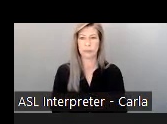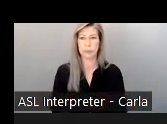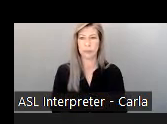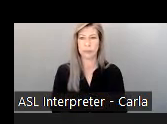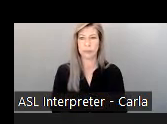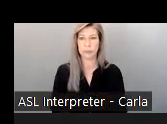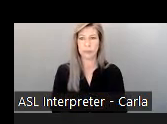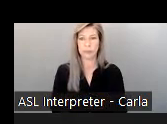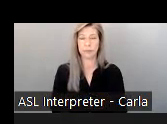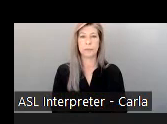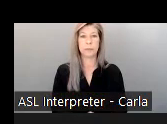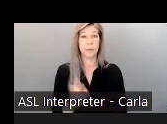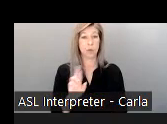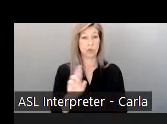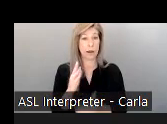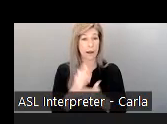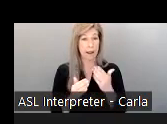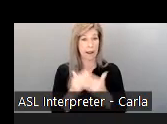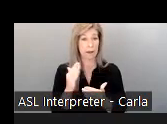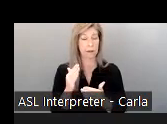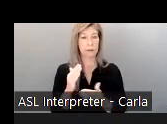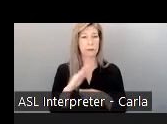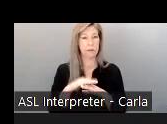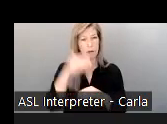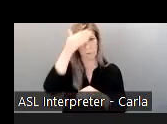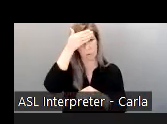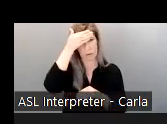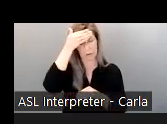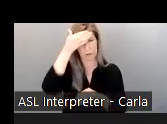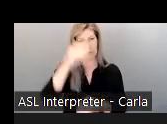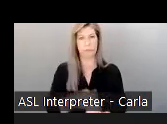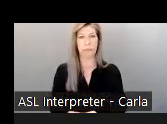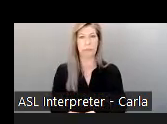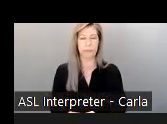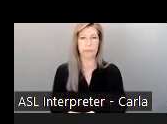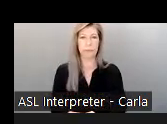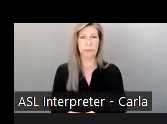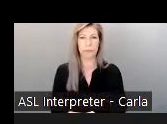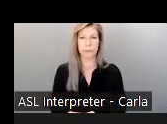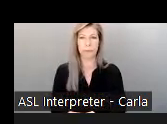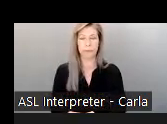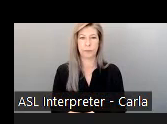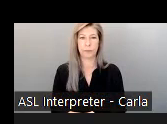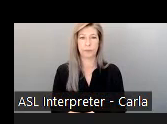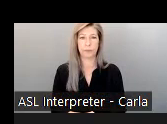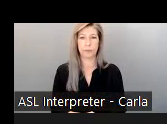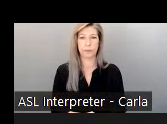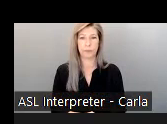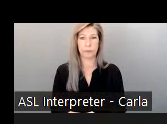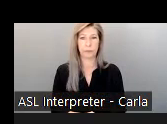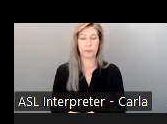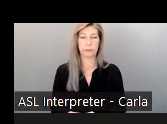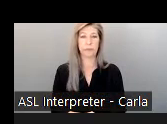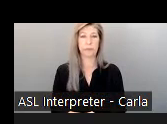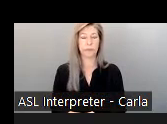And then you're going to put your right hand over your forehead. And this is where you might want to soften